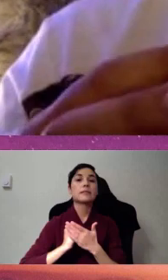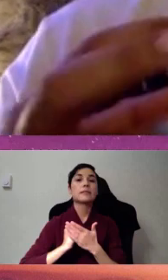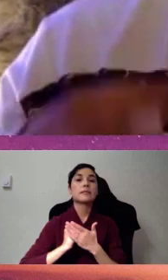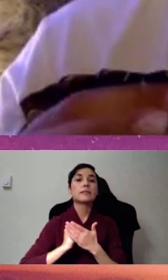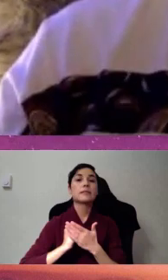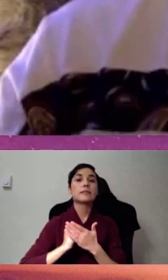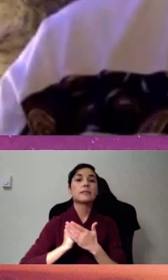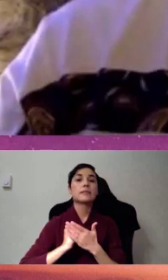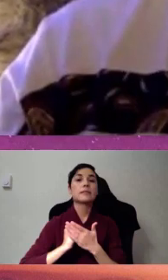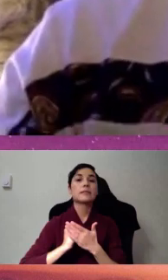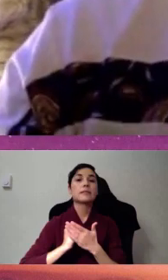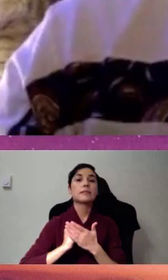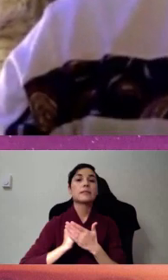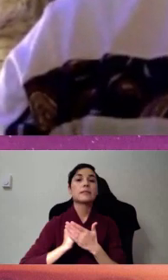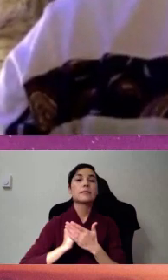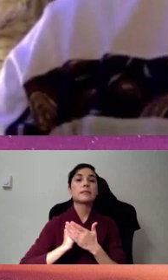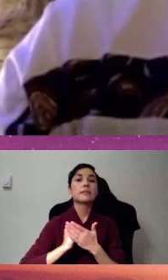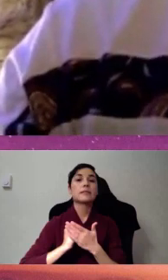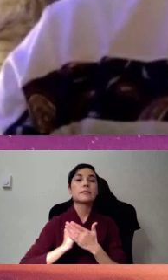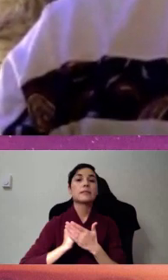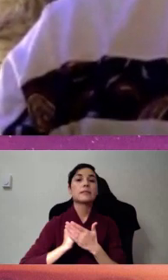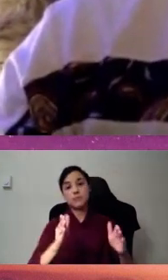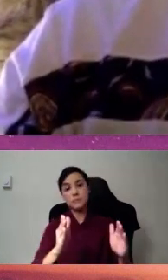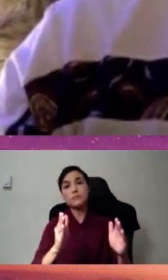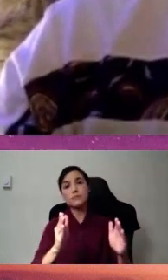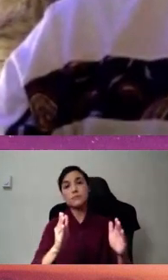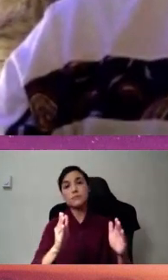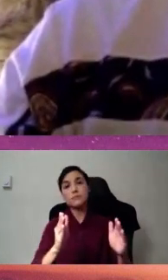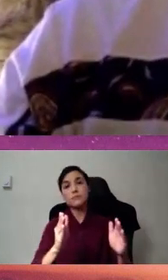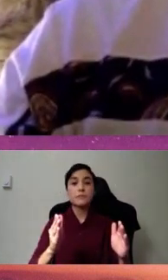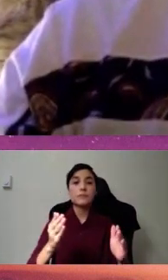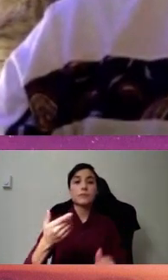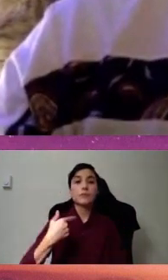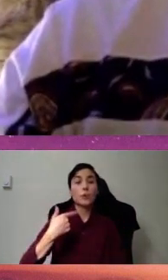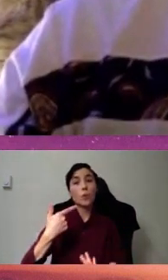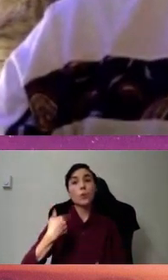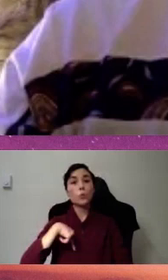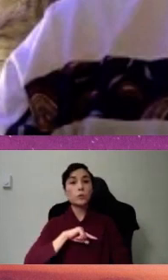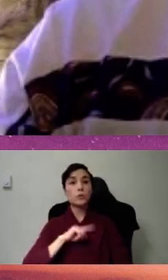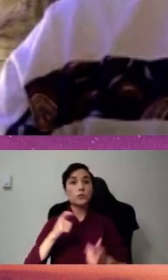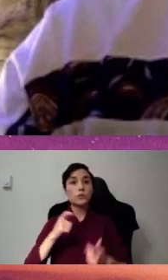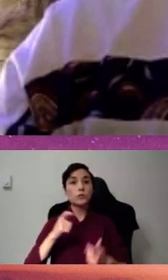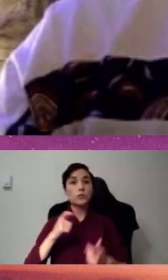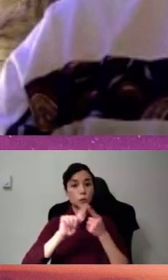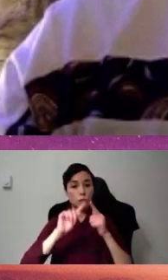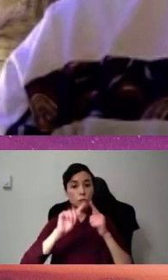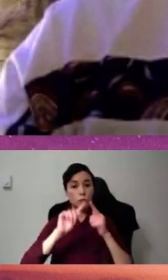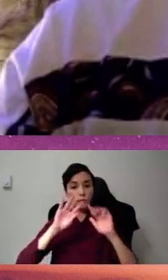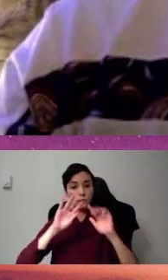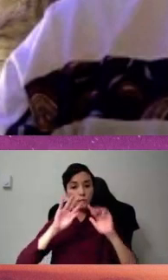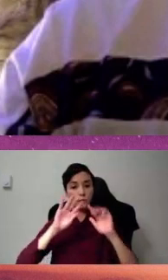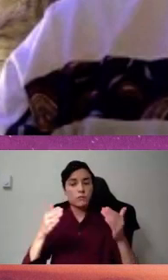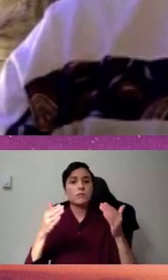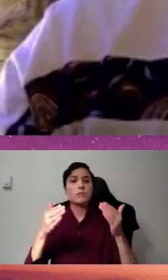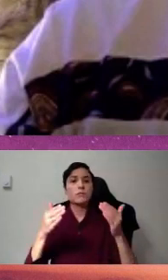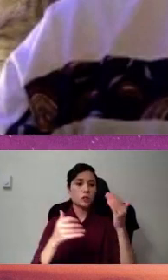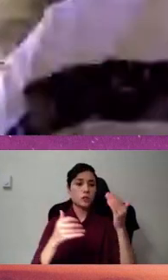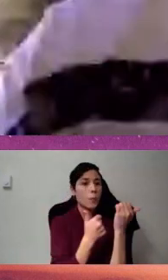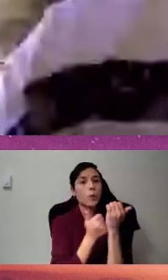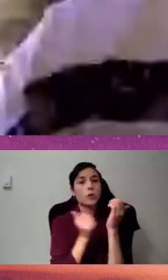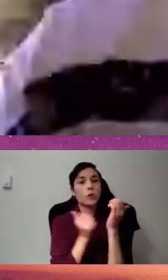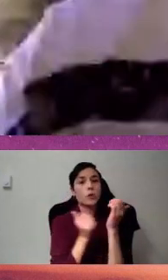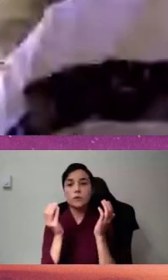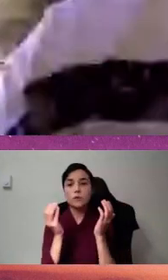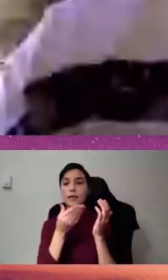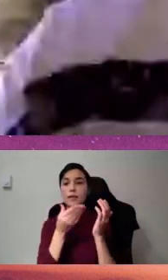central organizing hives, if you will, to help us maintain our autonomy